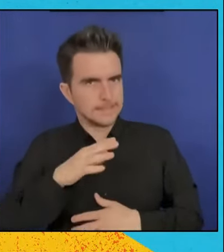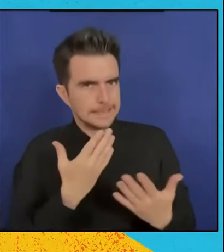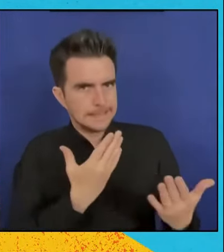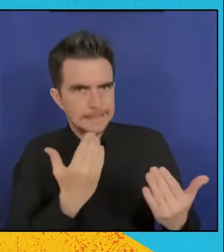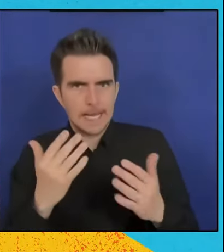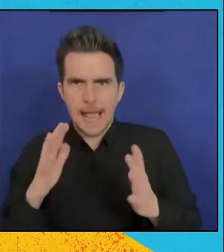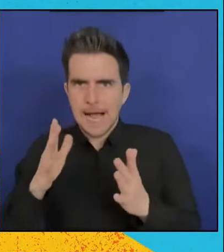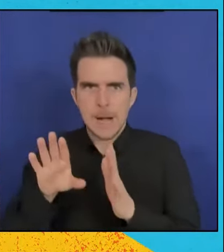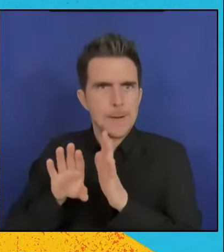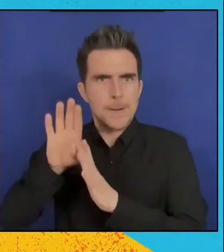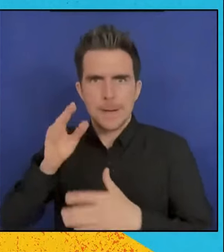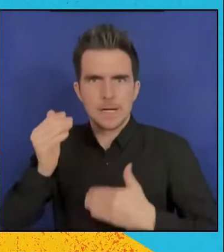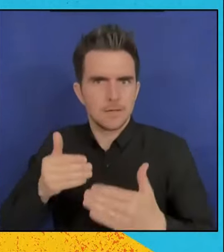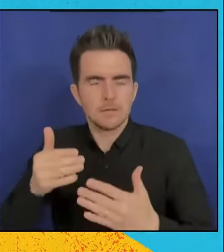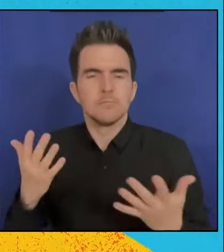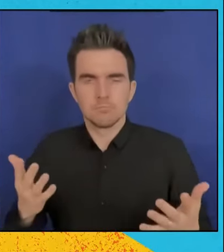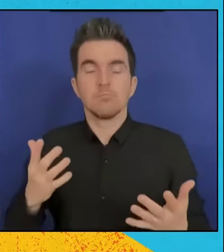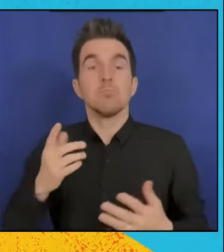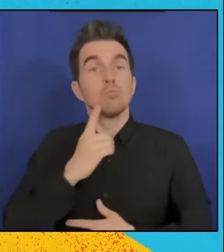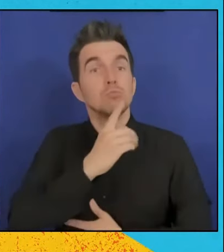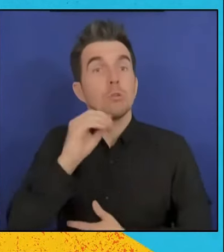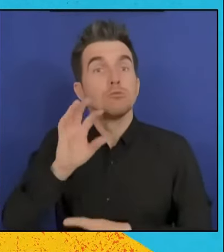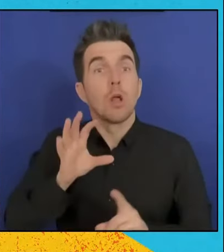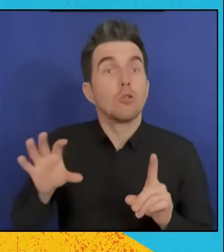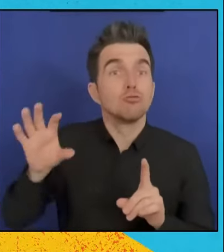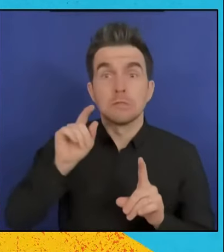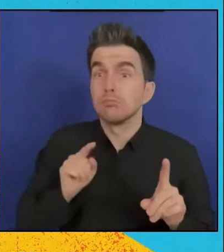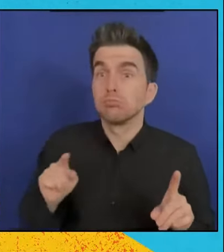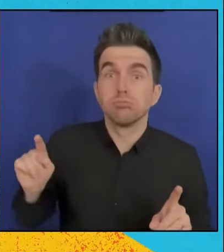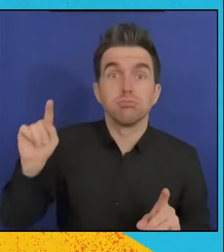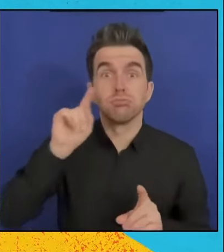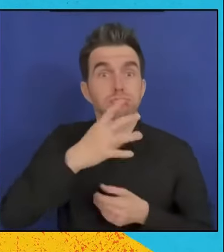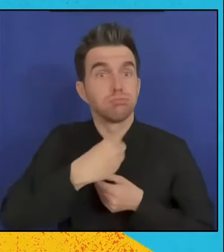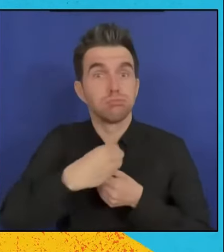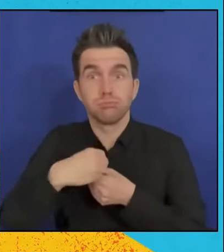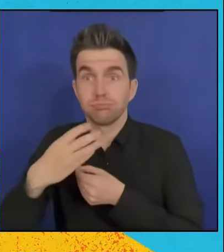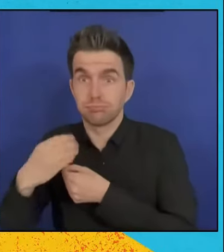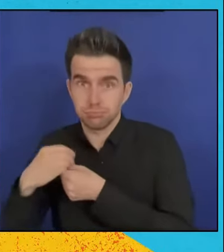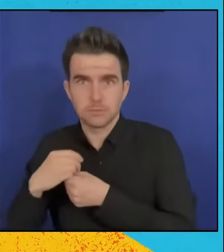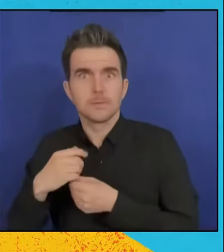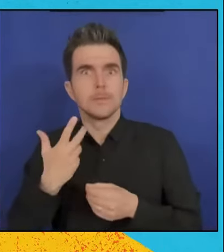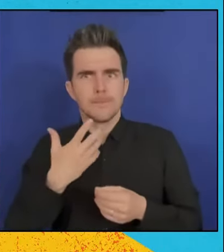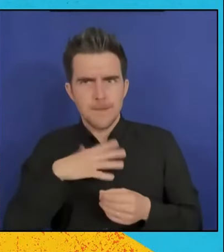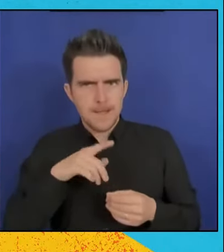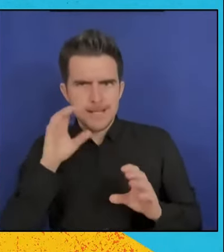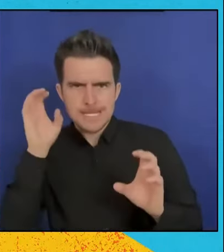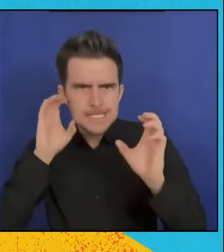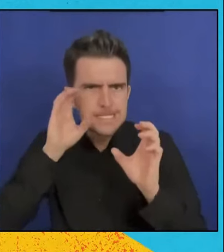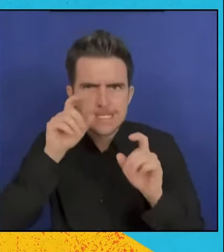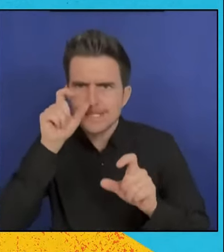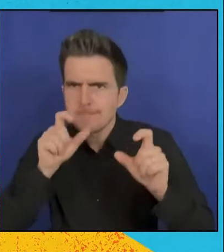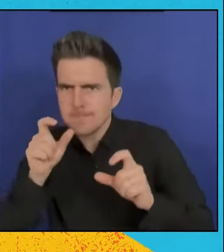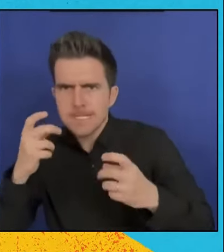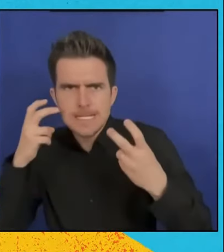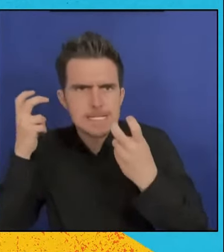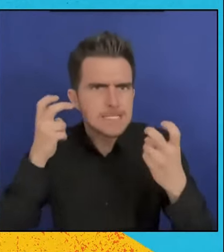country's particular challenges, who are innovators across the full spectrum. It can be techies, it can be social movements, it